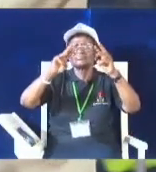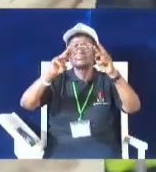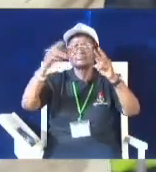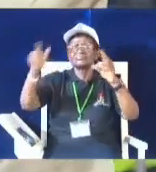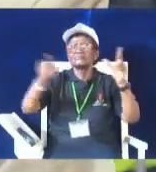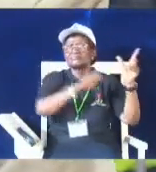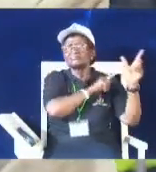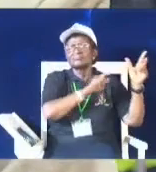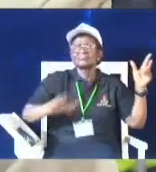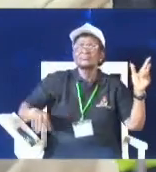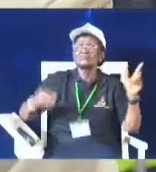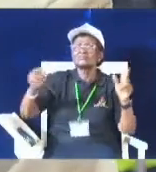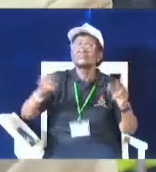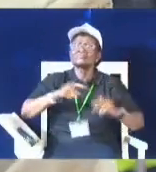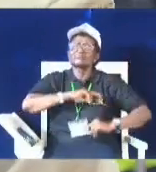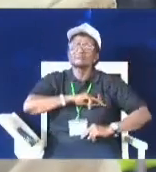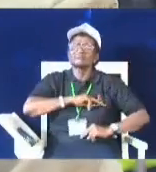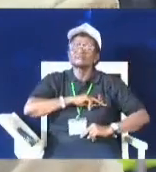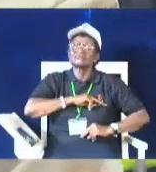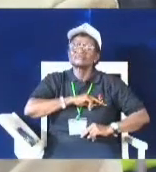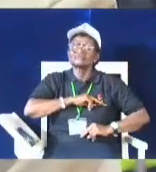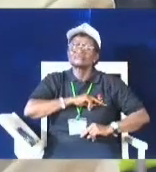the Lord of hosts himself,